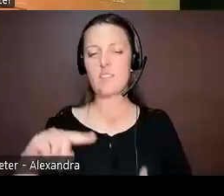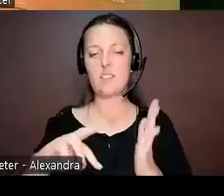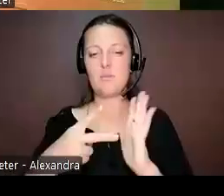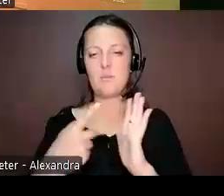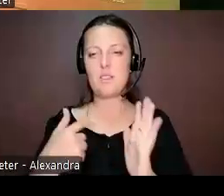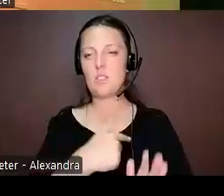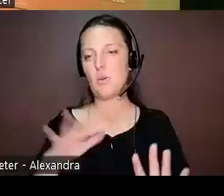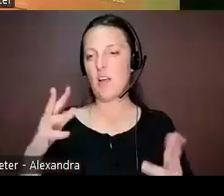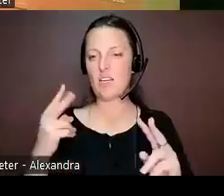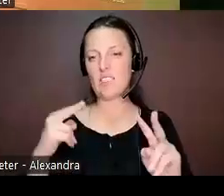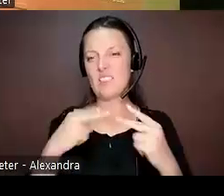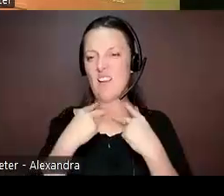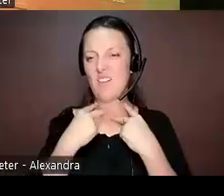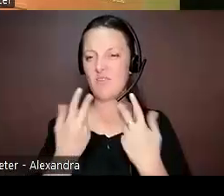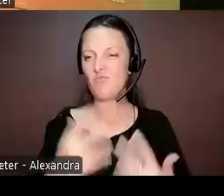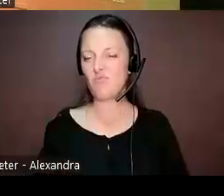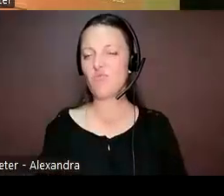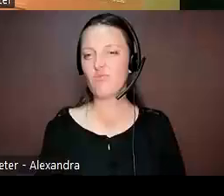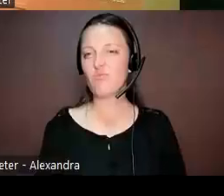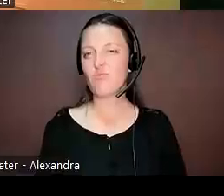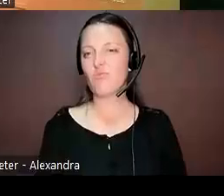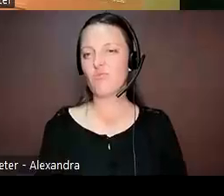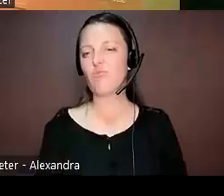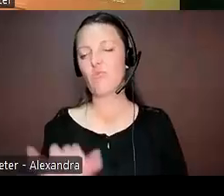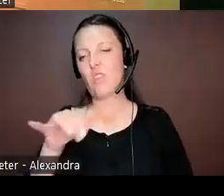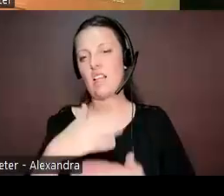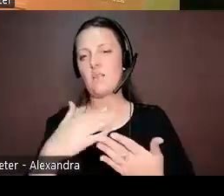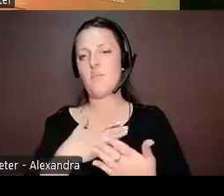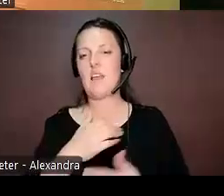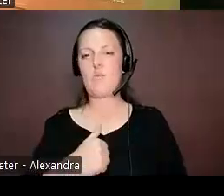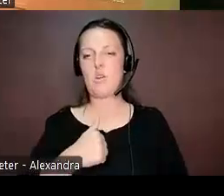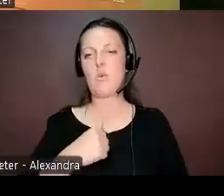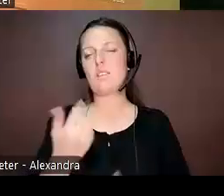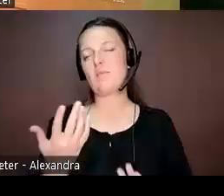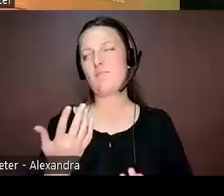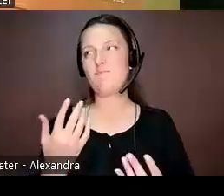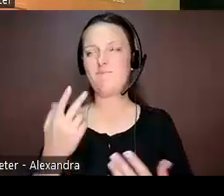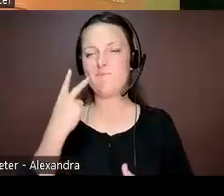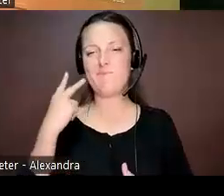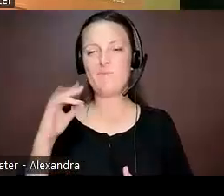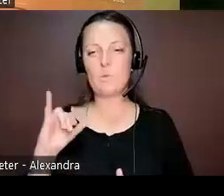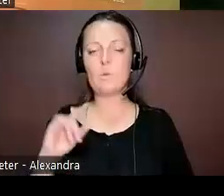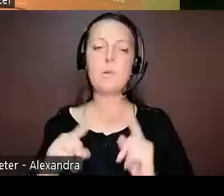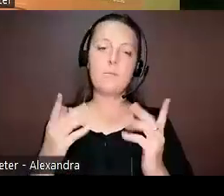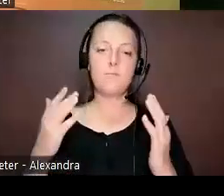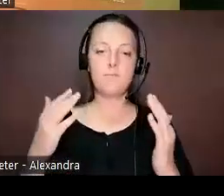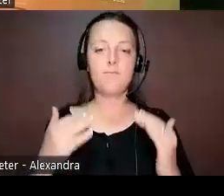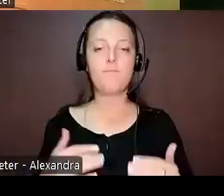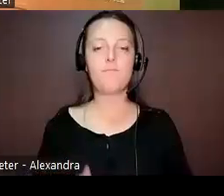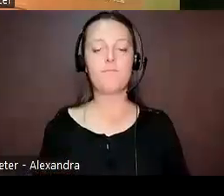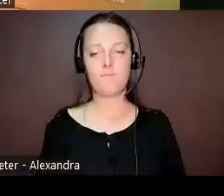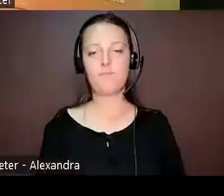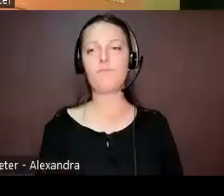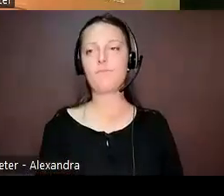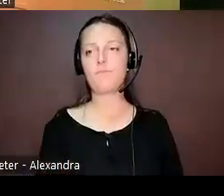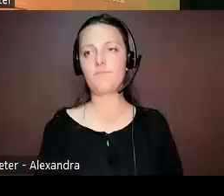which relates to some of my regrets as well. There was also this sort of a little bit more detailed